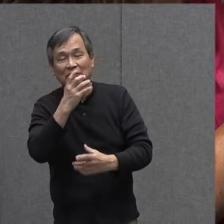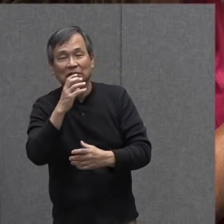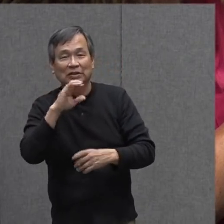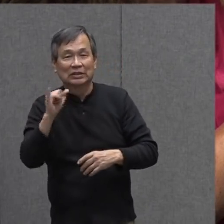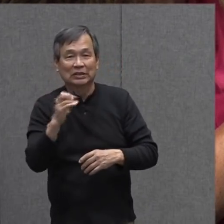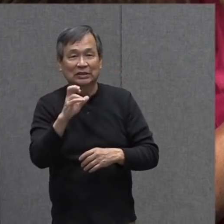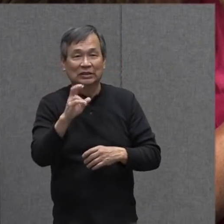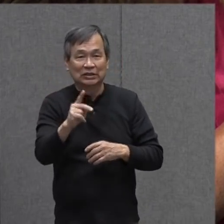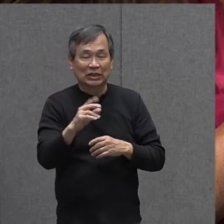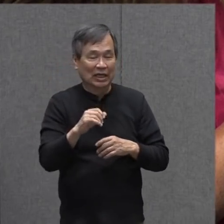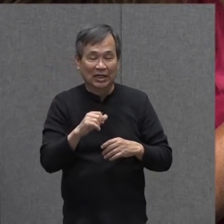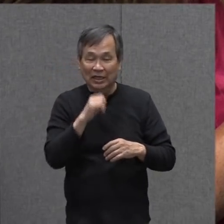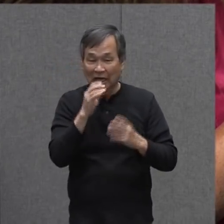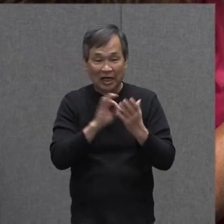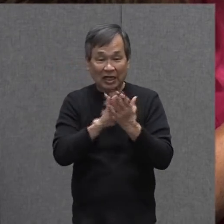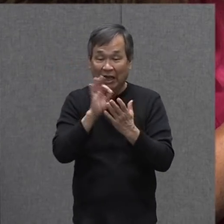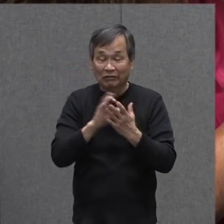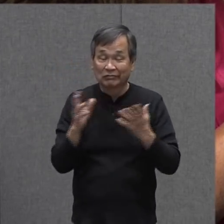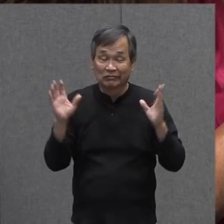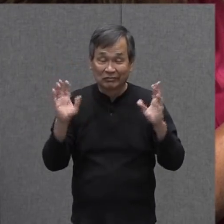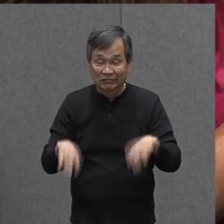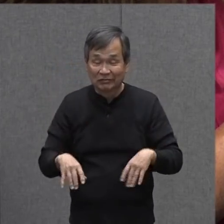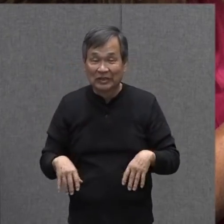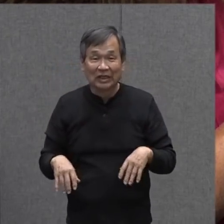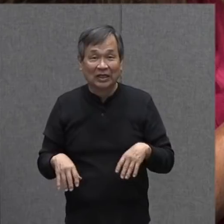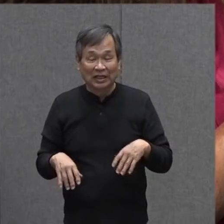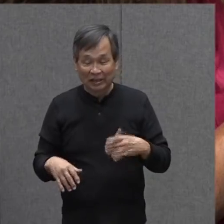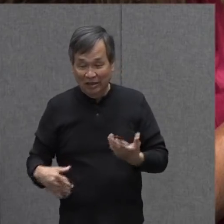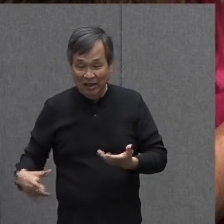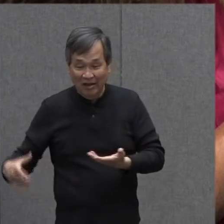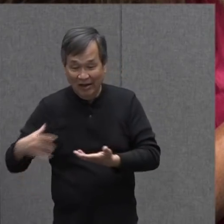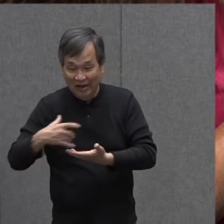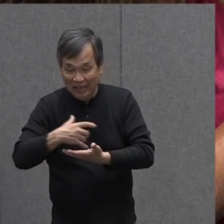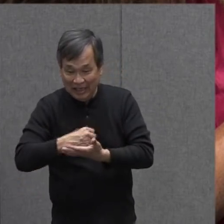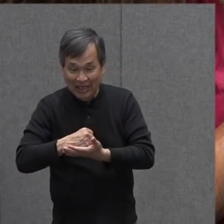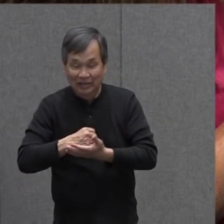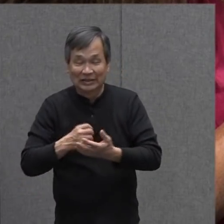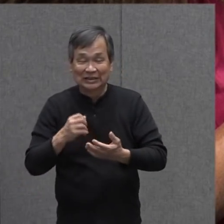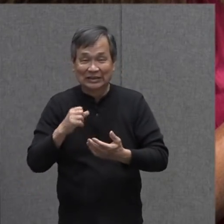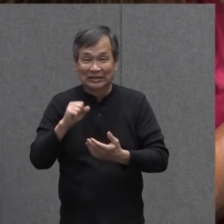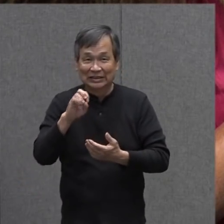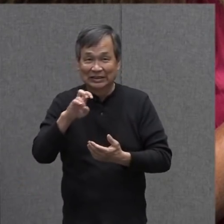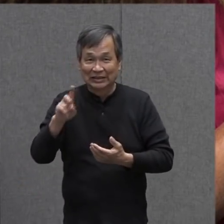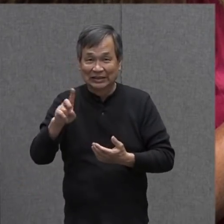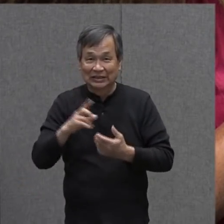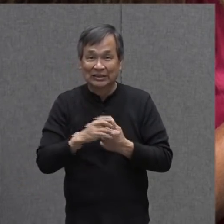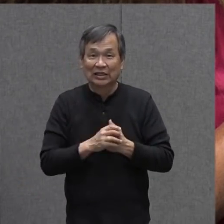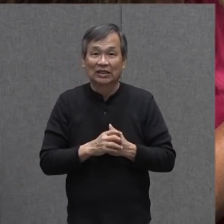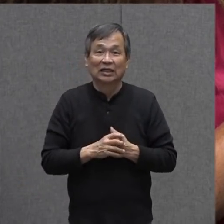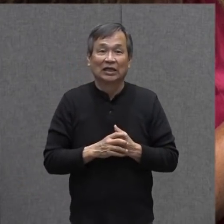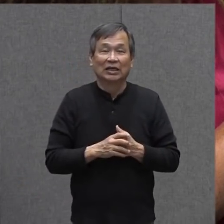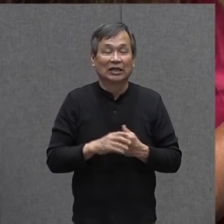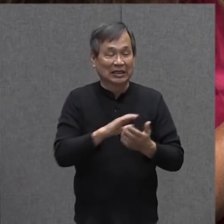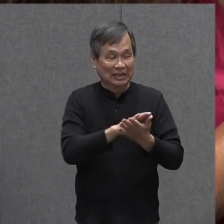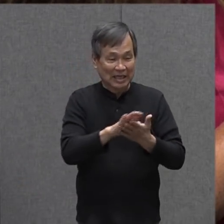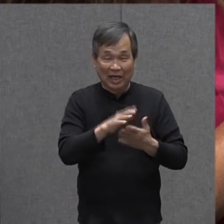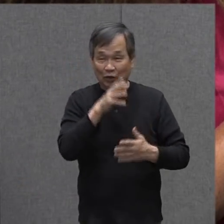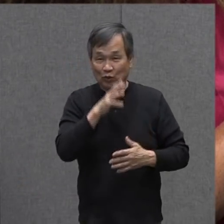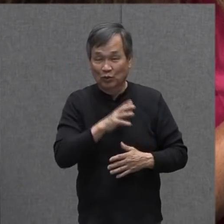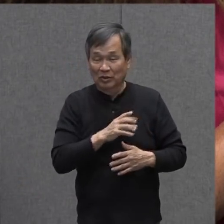Let's double 257. So I'm going to double 200 because that makes it easier on me. 200 and 200 make